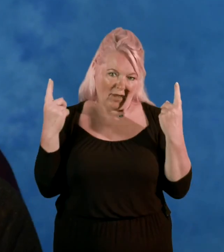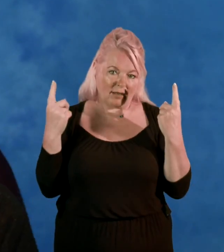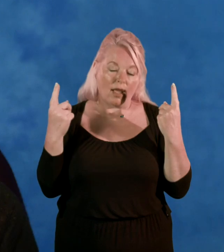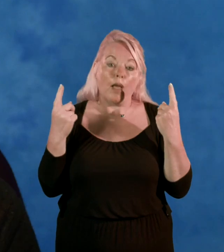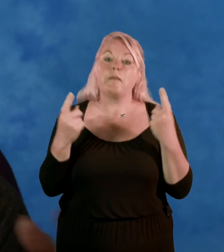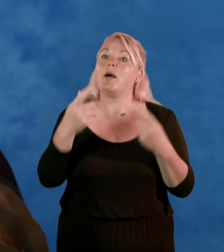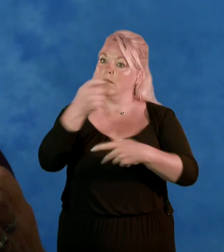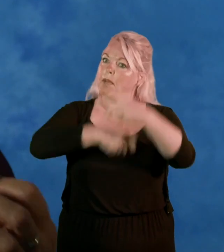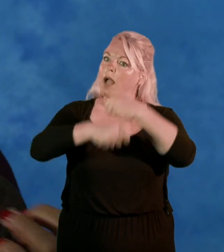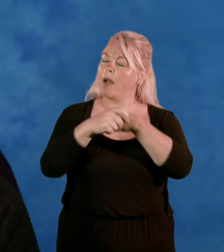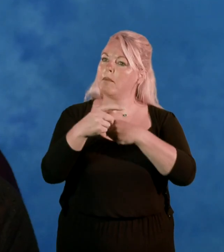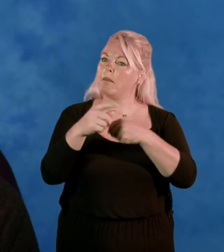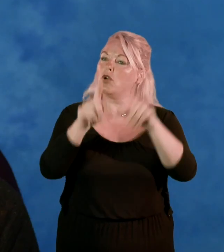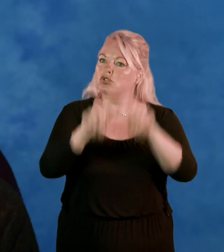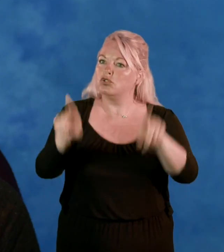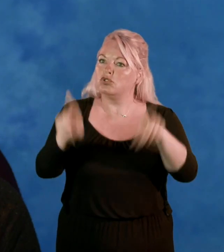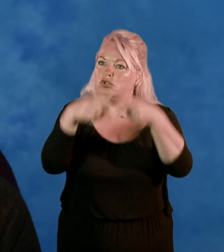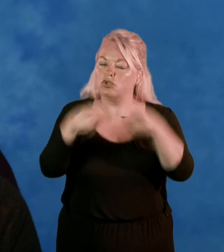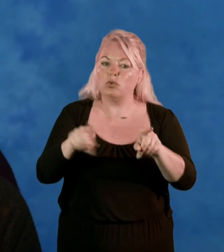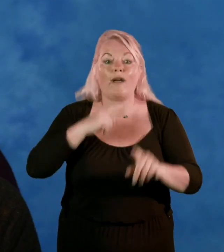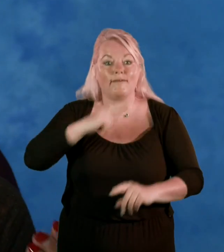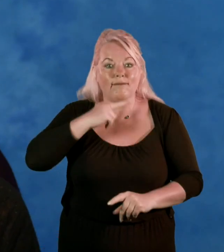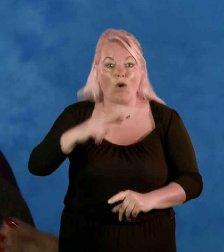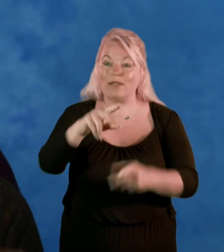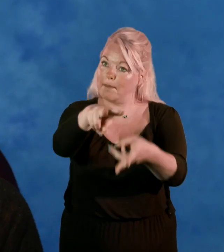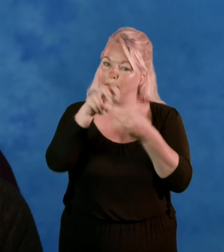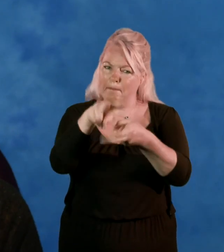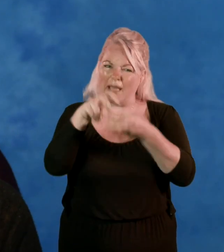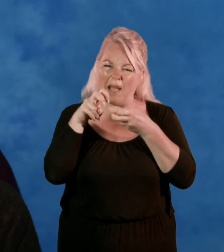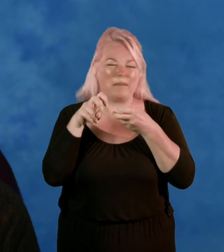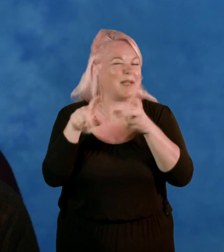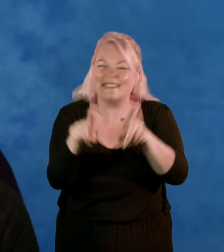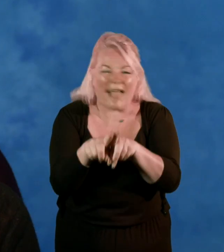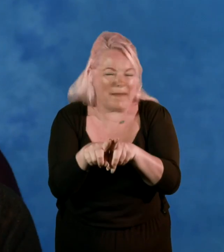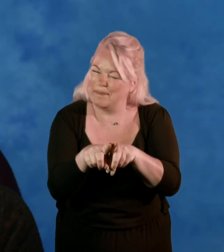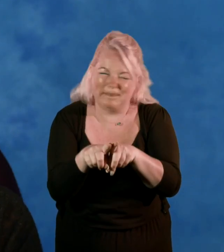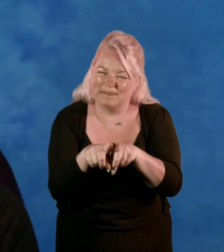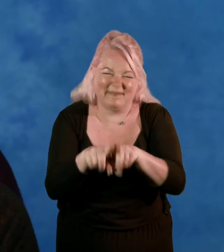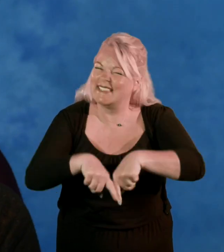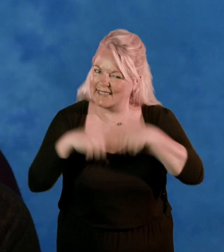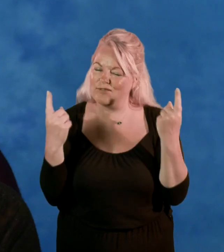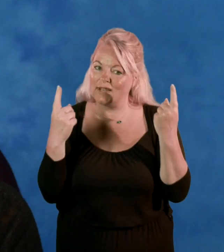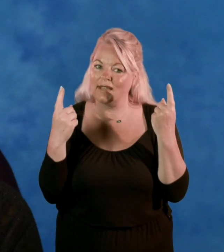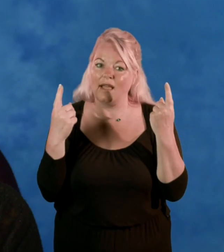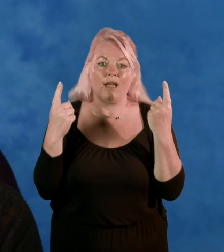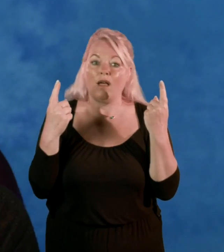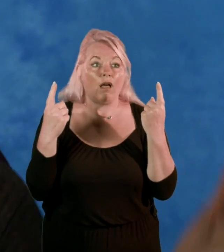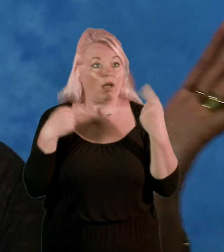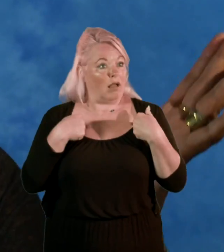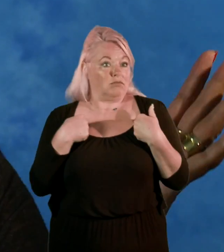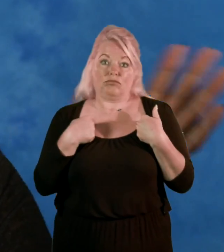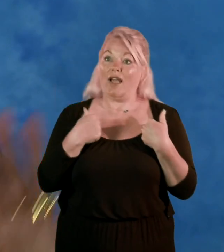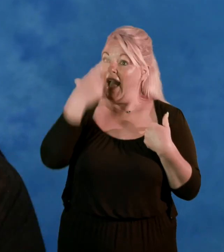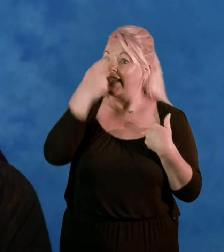I get the tune and I get the voices, but it isn't quite the same. But perfectly, I can